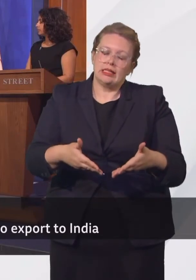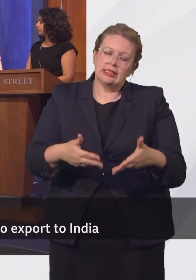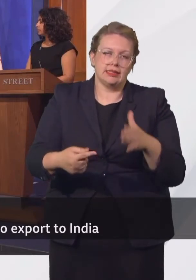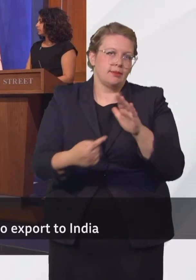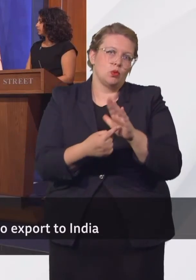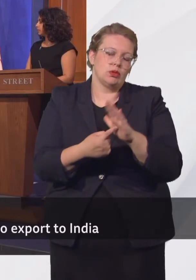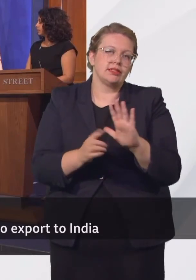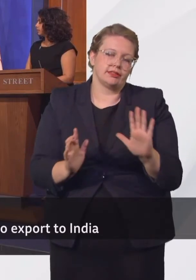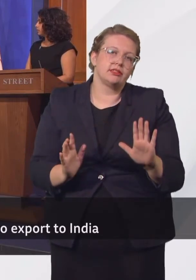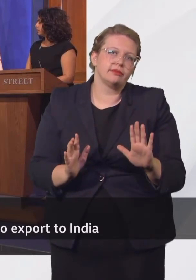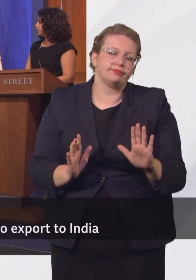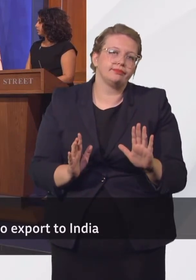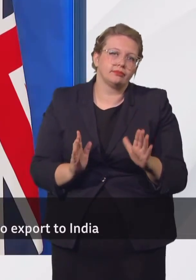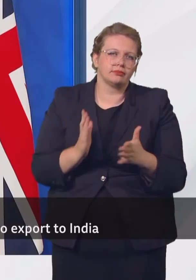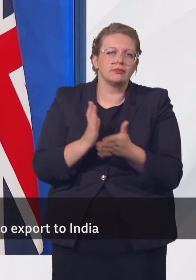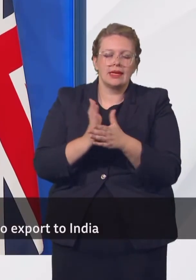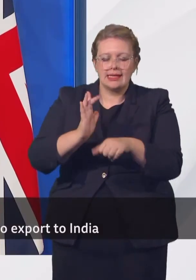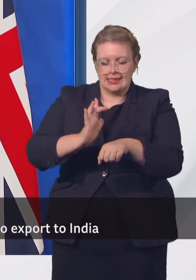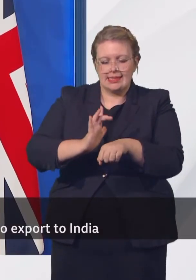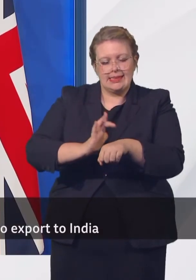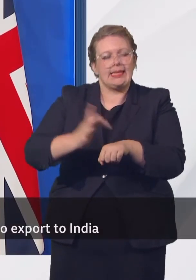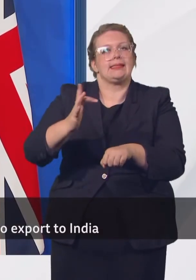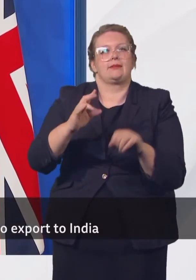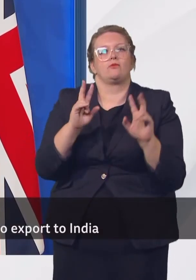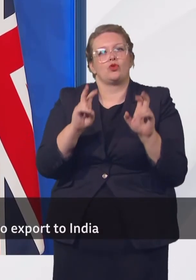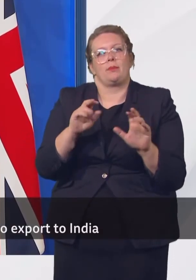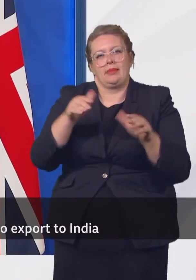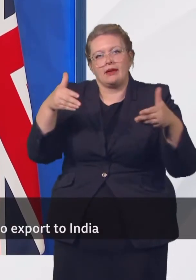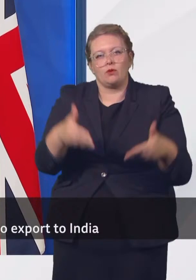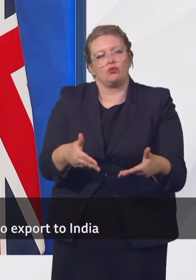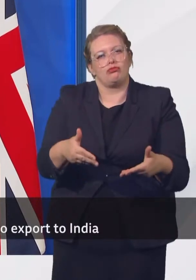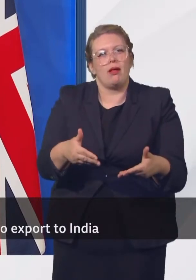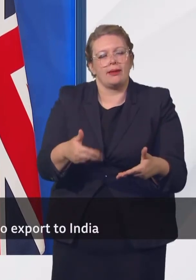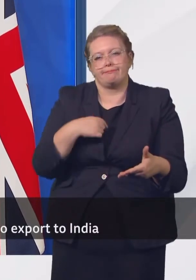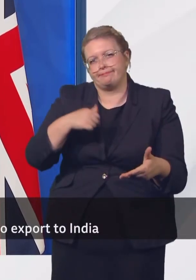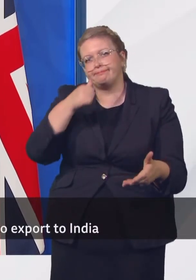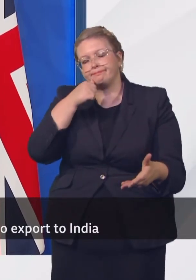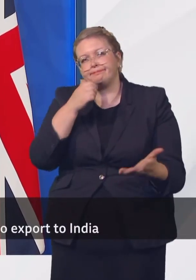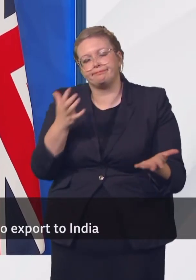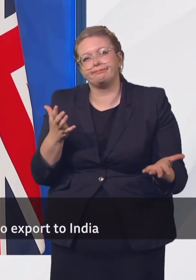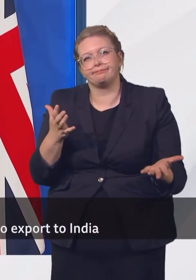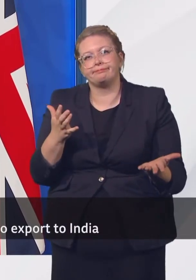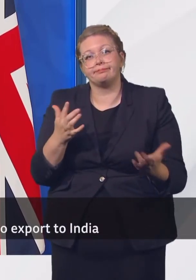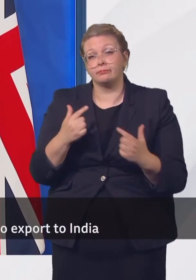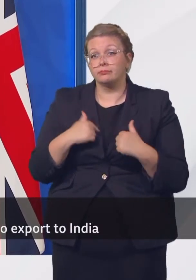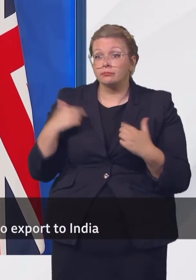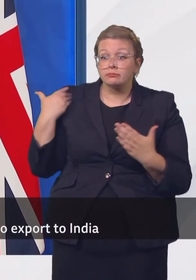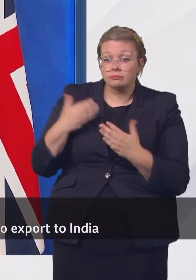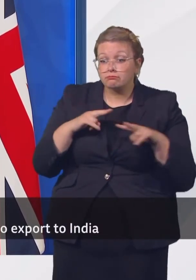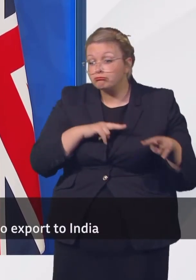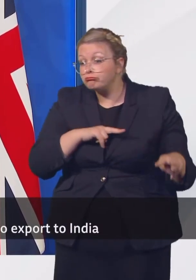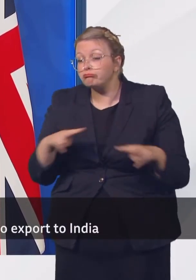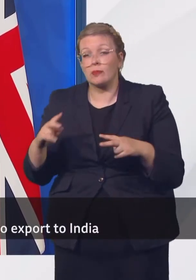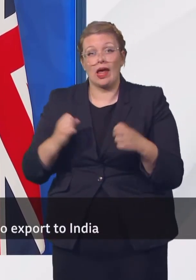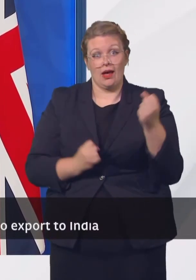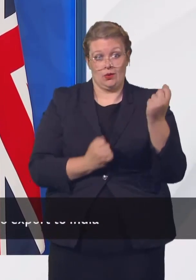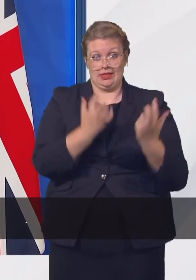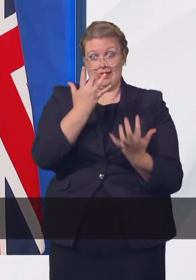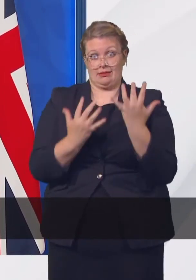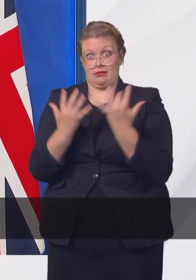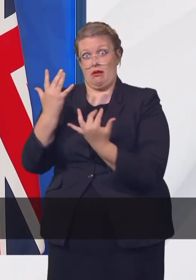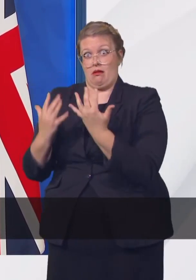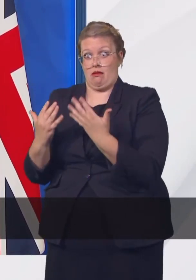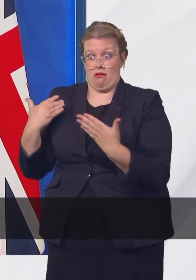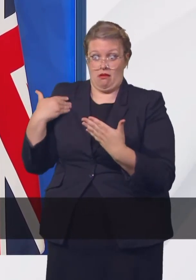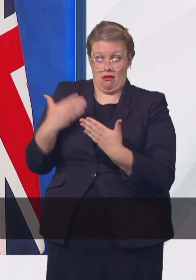very sensitive subject. The data show that we are essentially